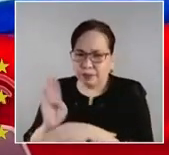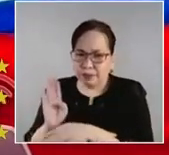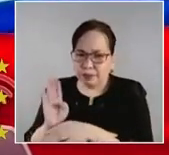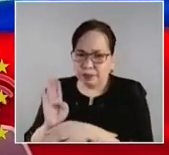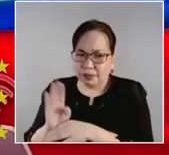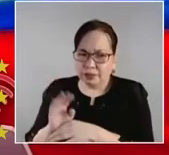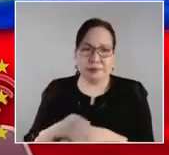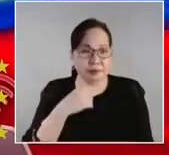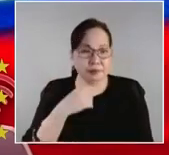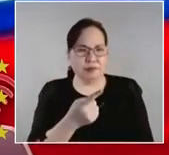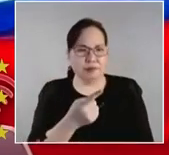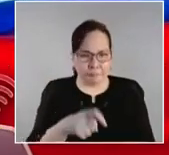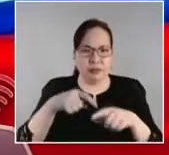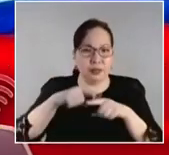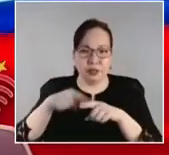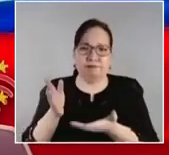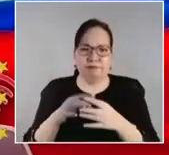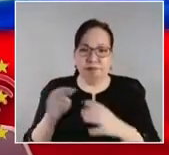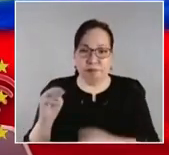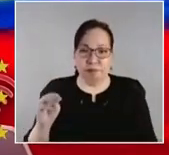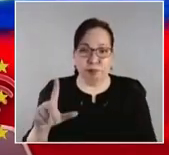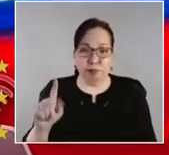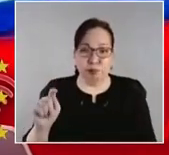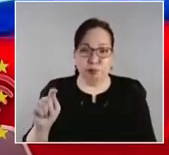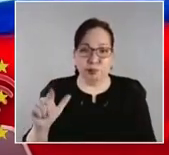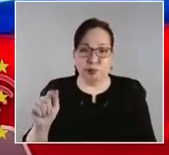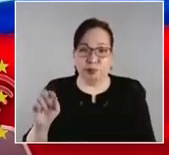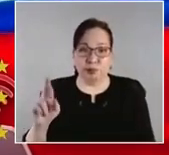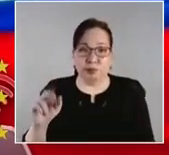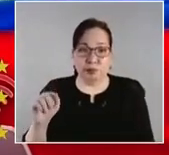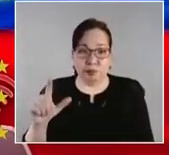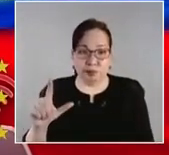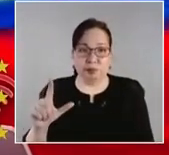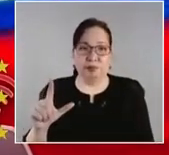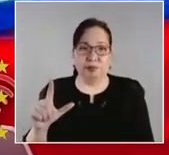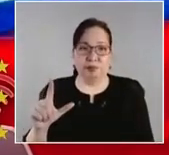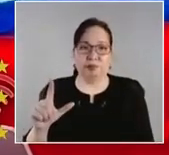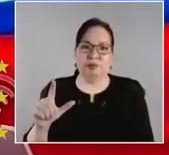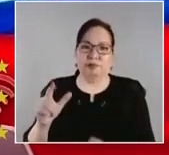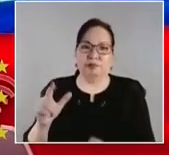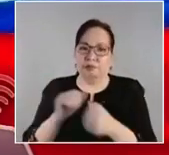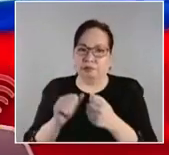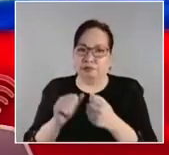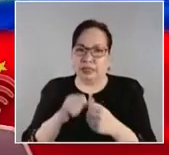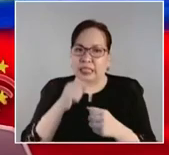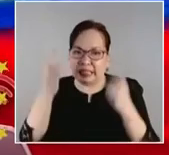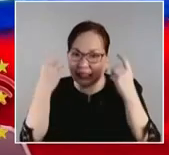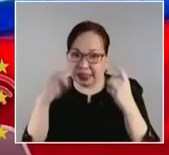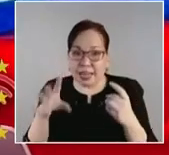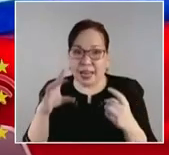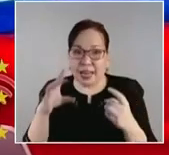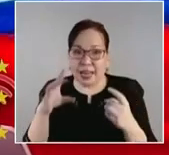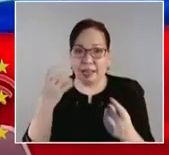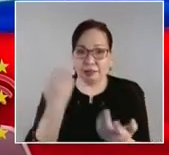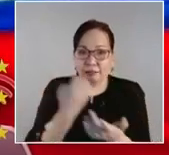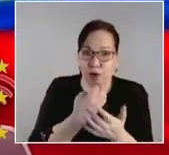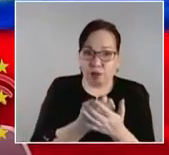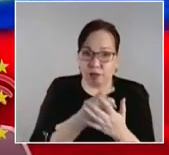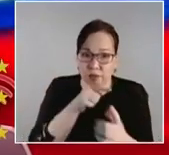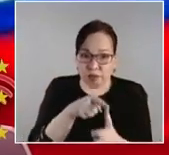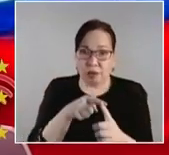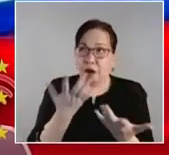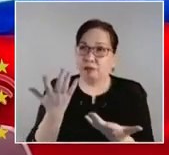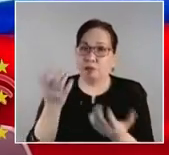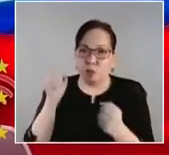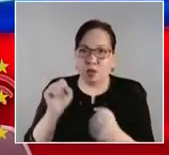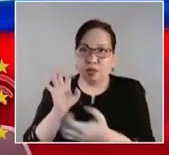po, hindi tayo nakasubscribe lang sa isang dominant economy, either US or China. Ito naman